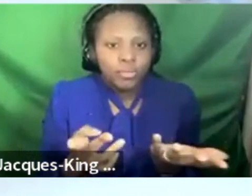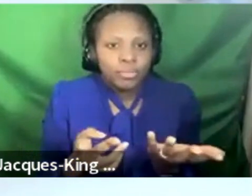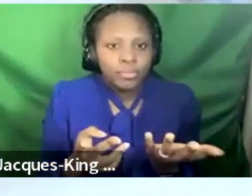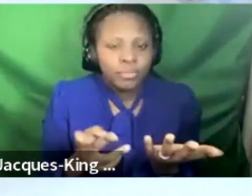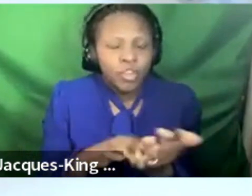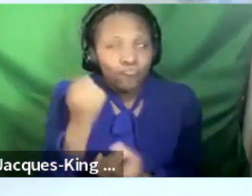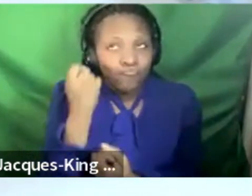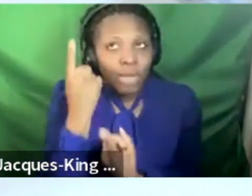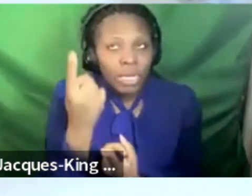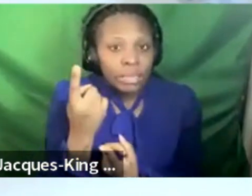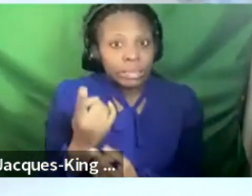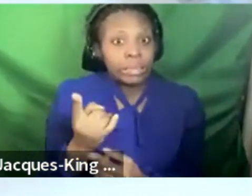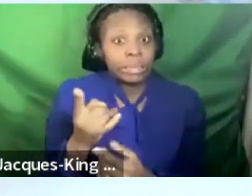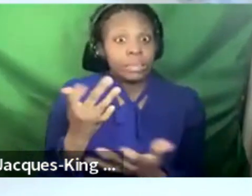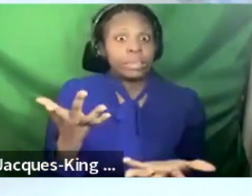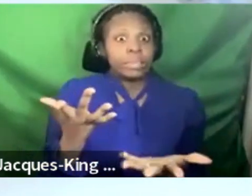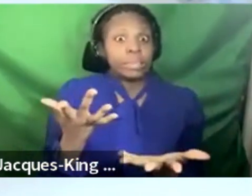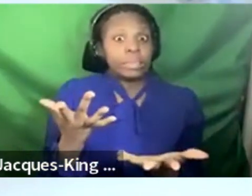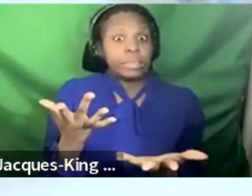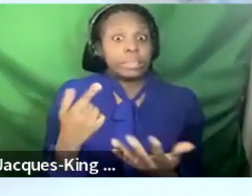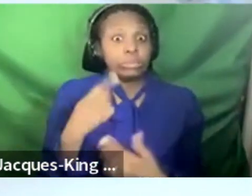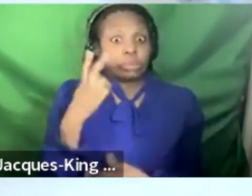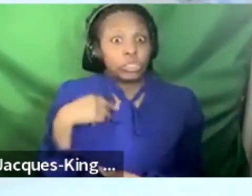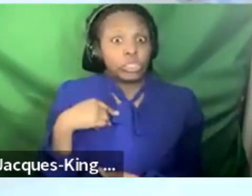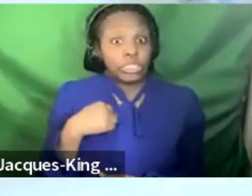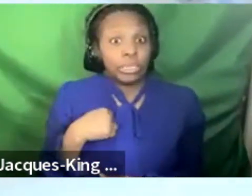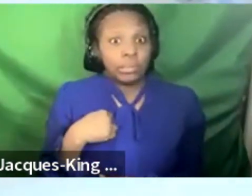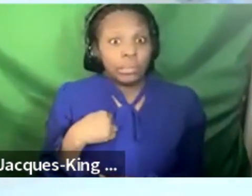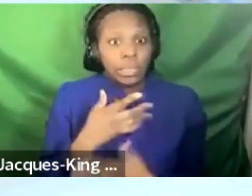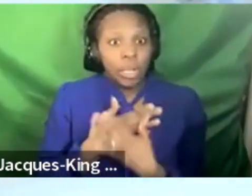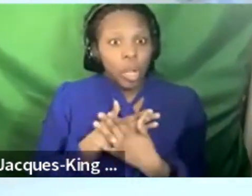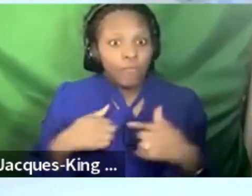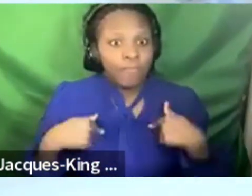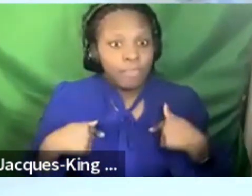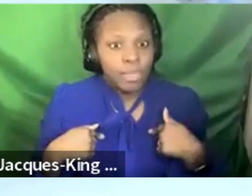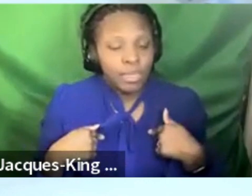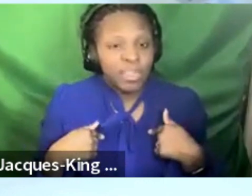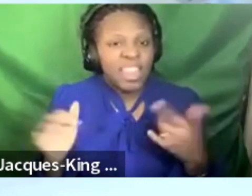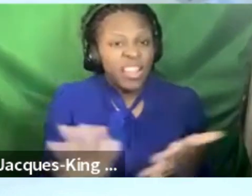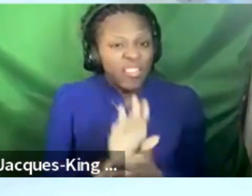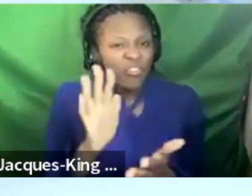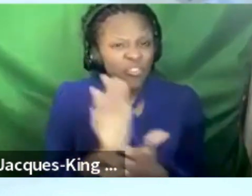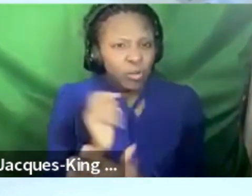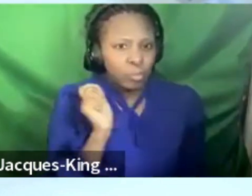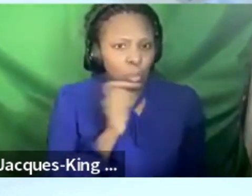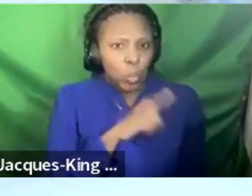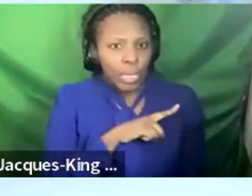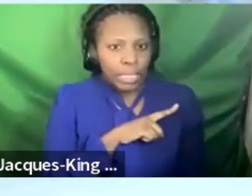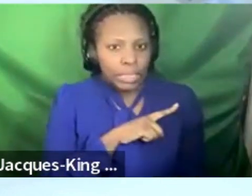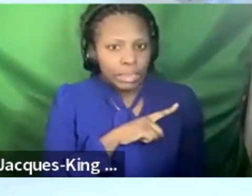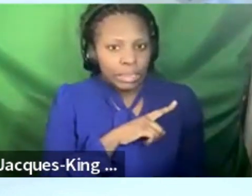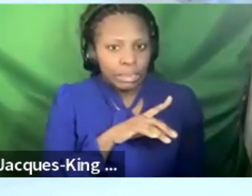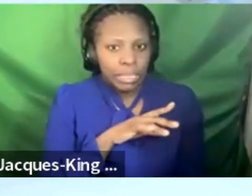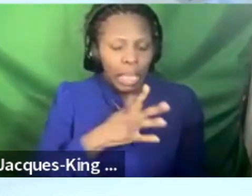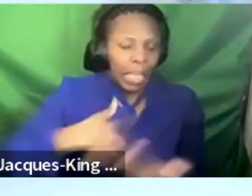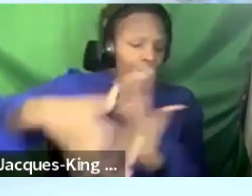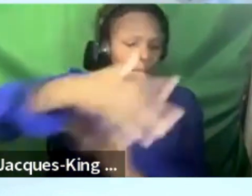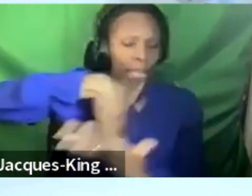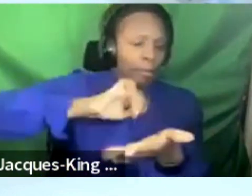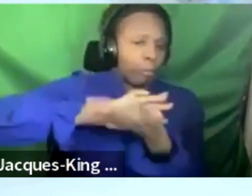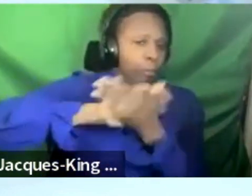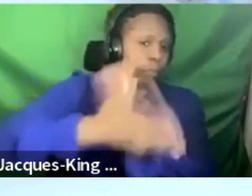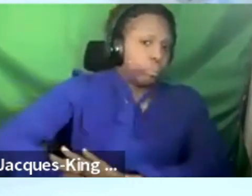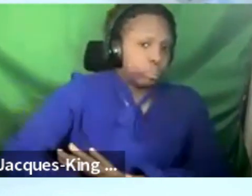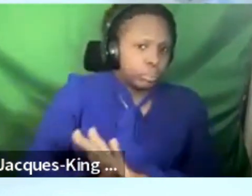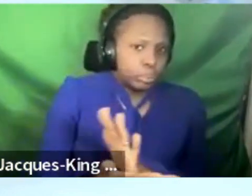love with Viola. And Viola soon realizes, oh shit, she's fallen in love with me. But that's kind of fun, but kind